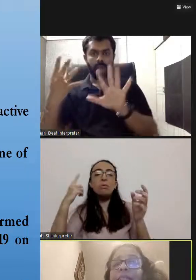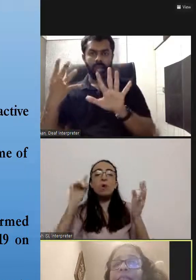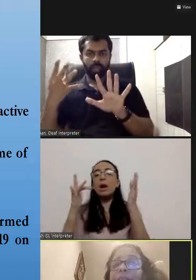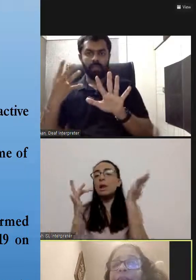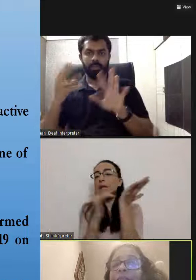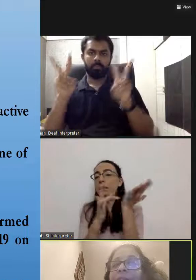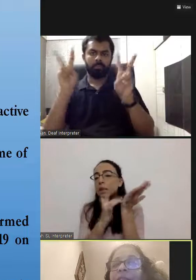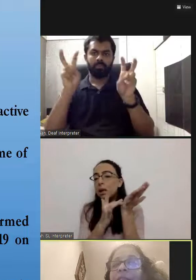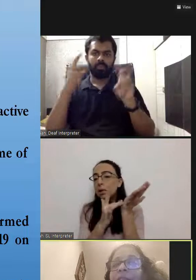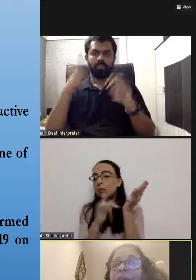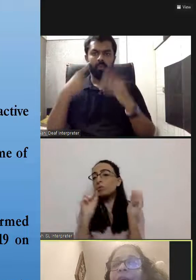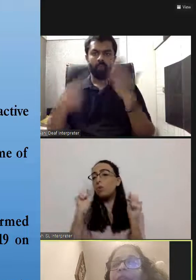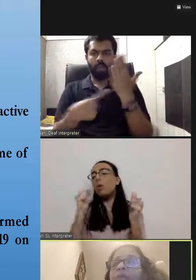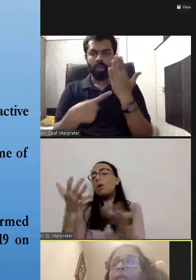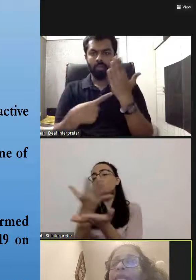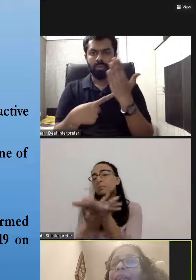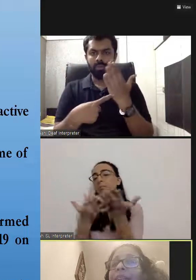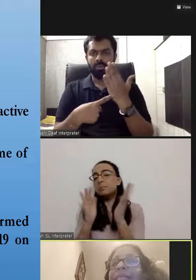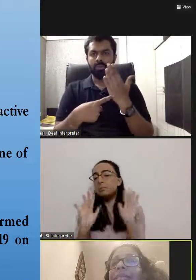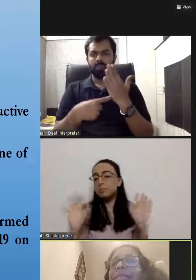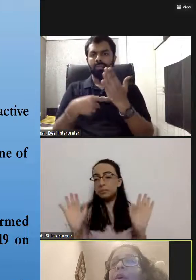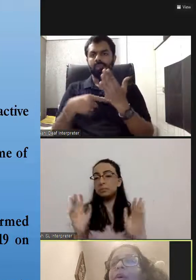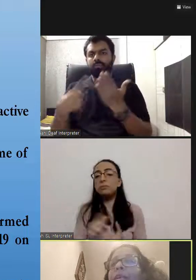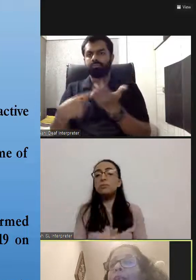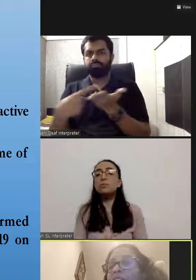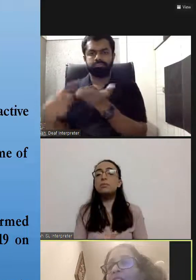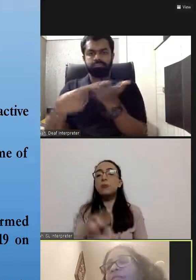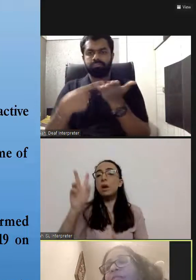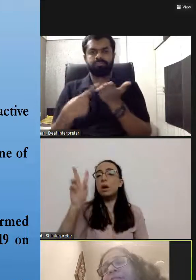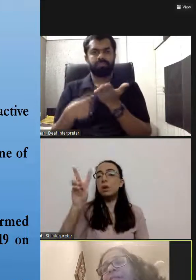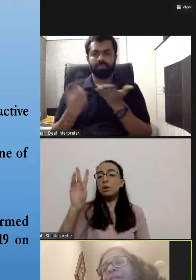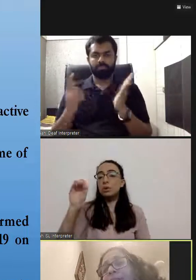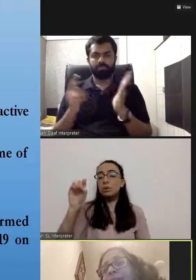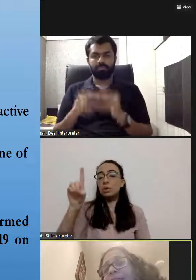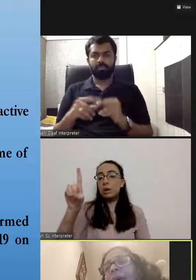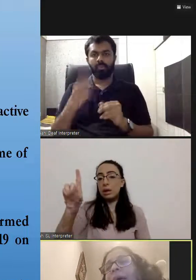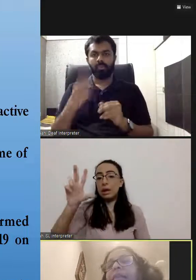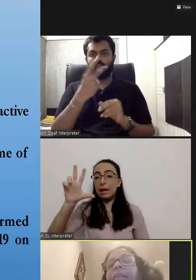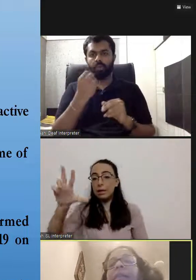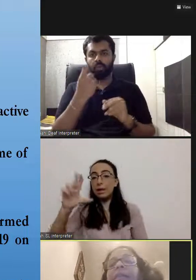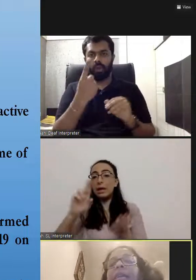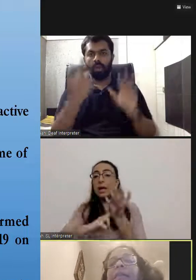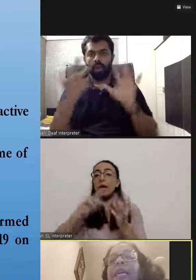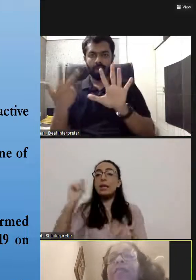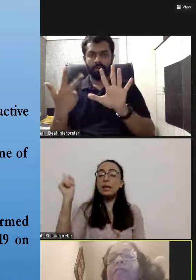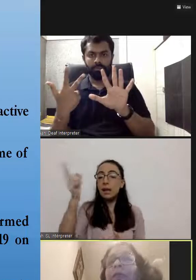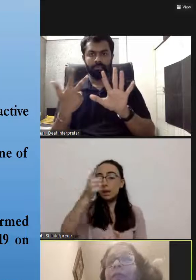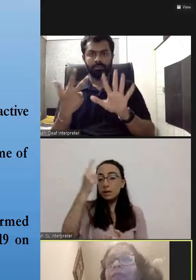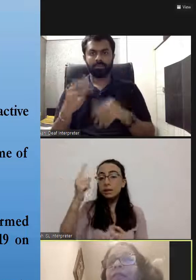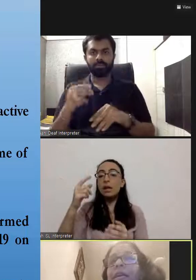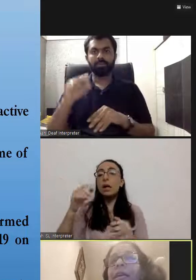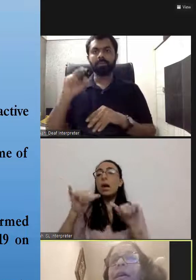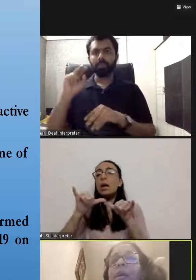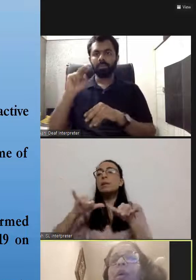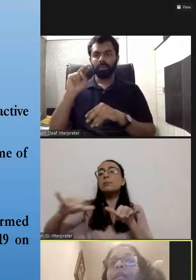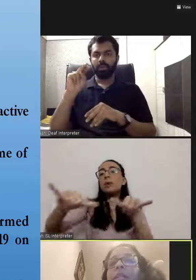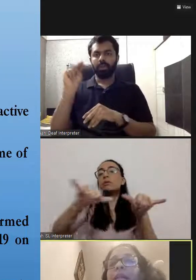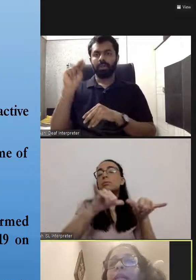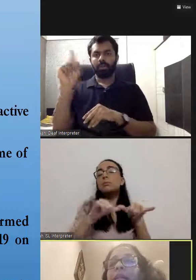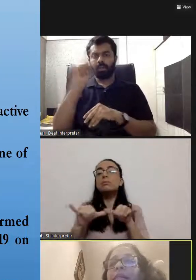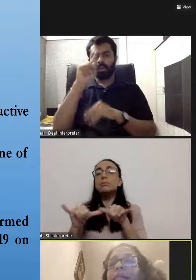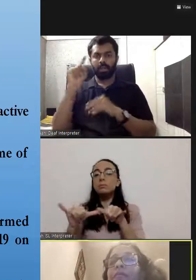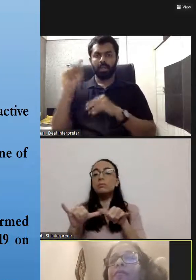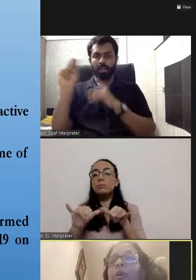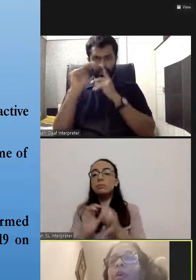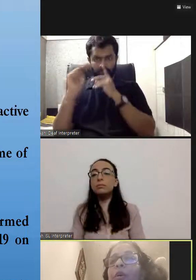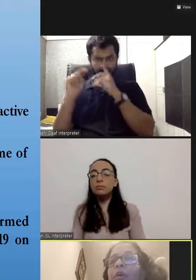technology and digitalization, and 2018 on the national fiscal space. And that there is a need for addressing poverty, and